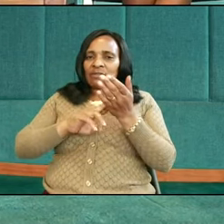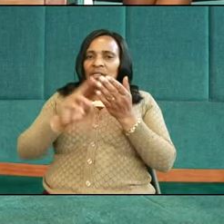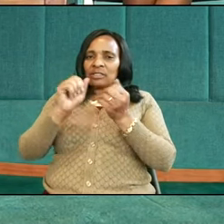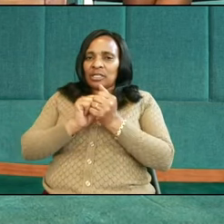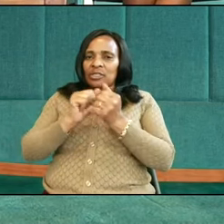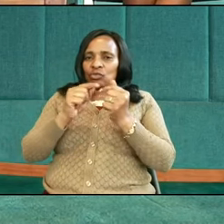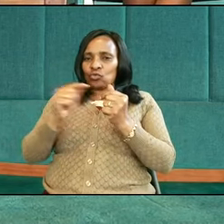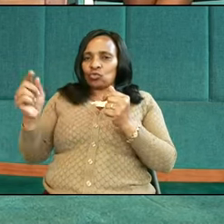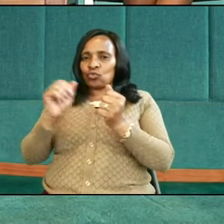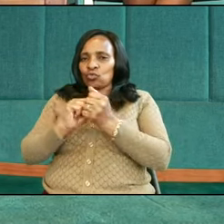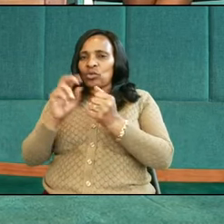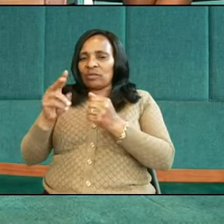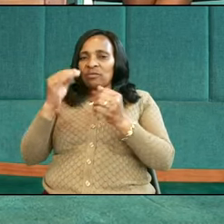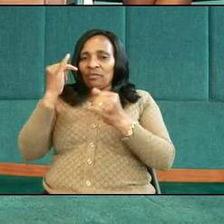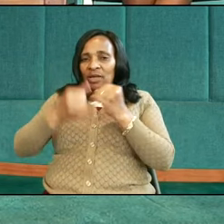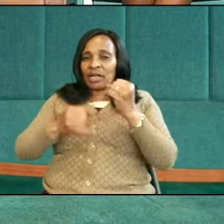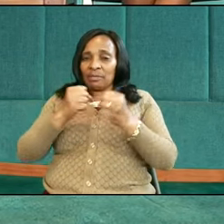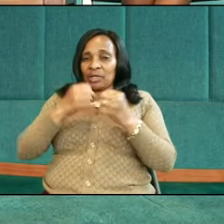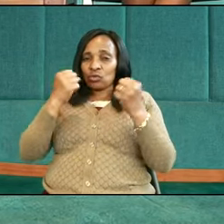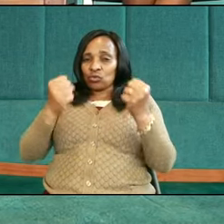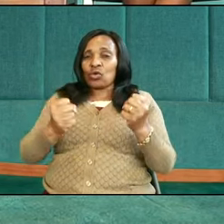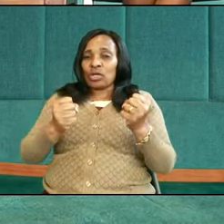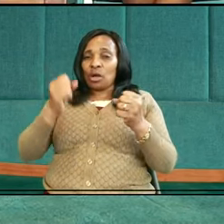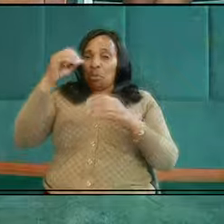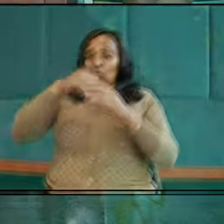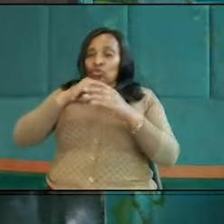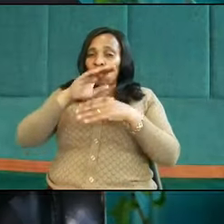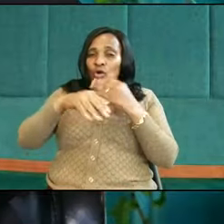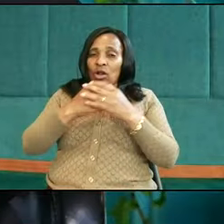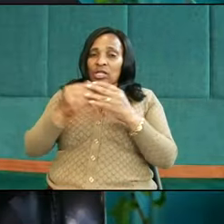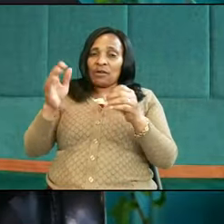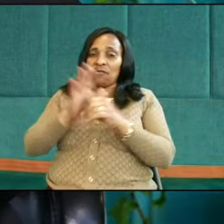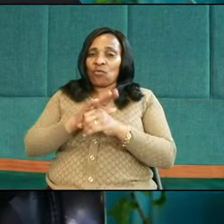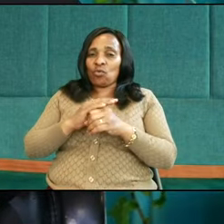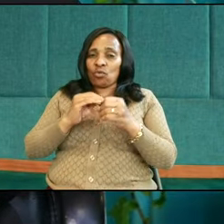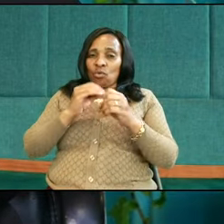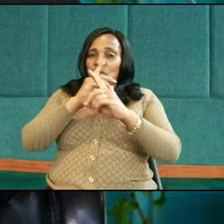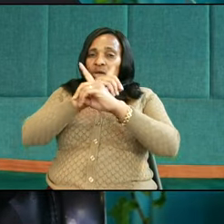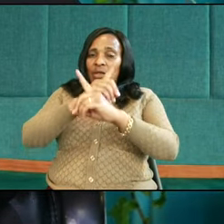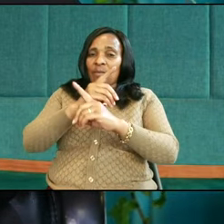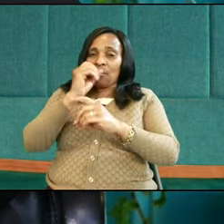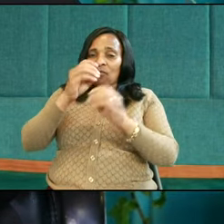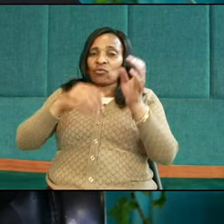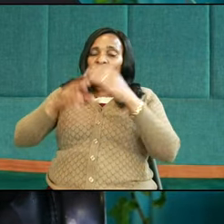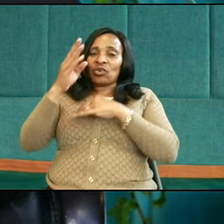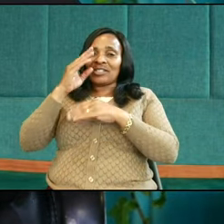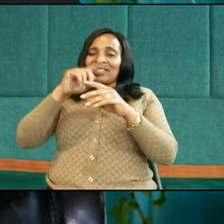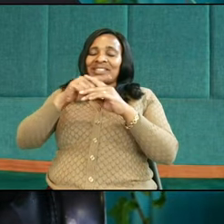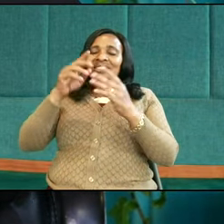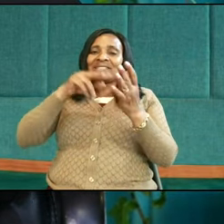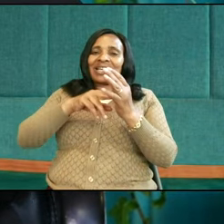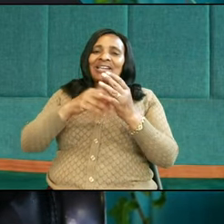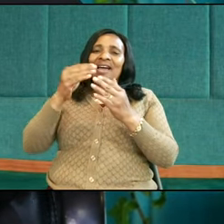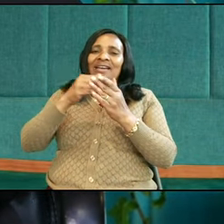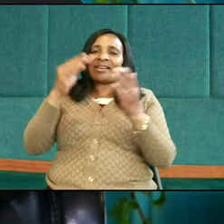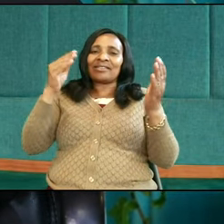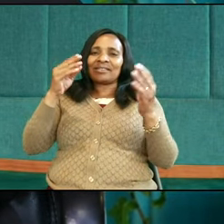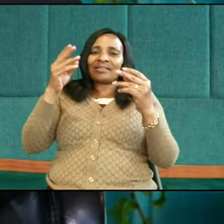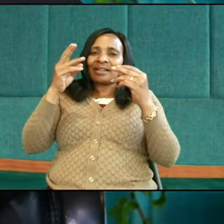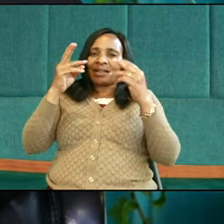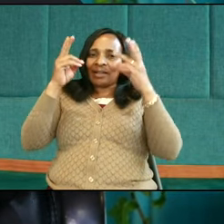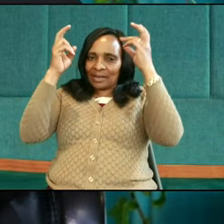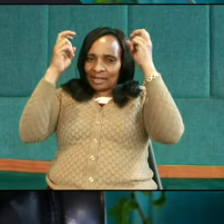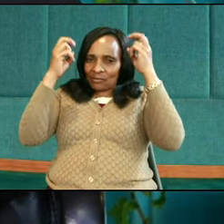Lord and his mighty power. Put on the full armor of God so that you can take stand against the devil's schemes.